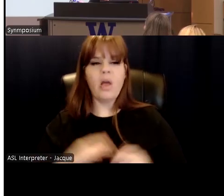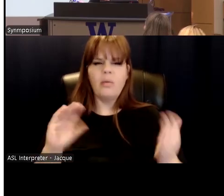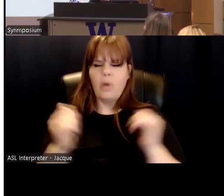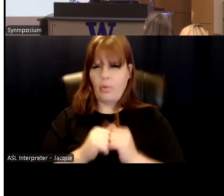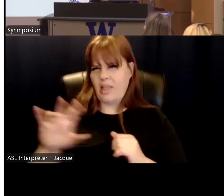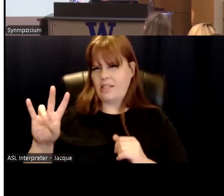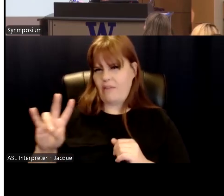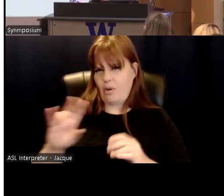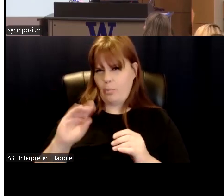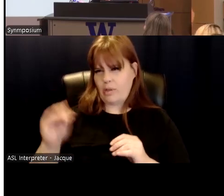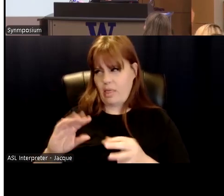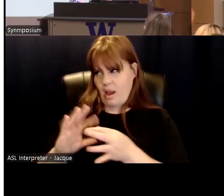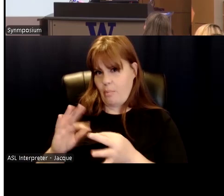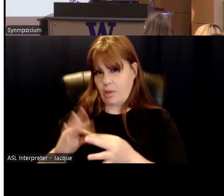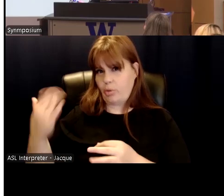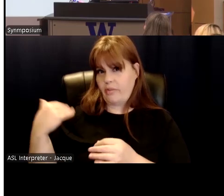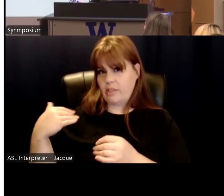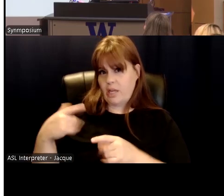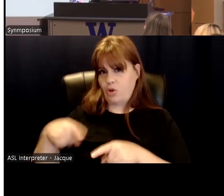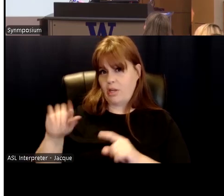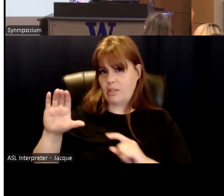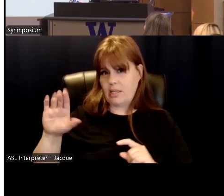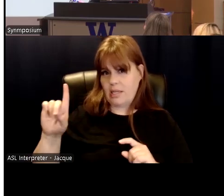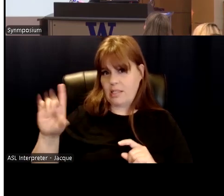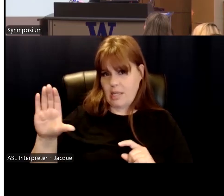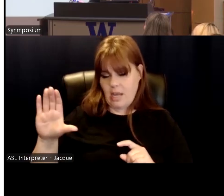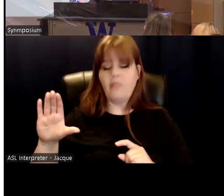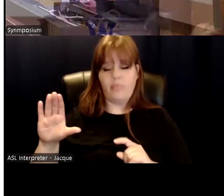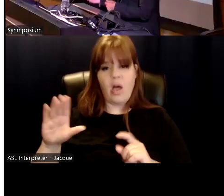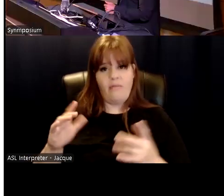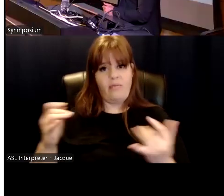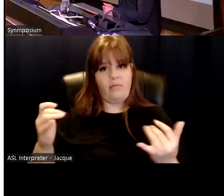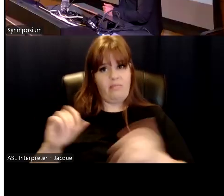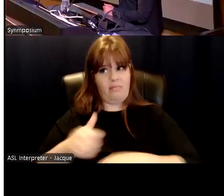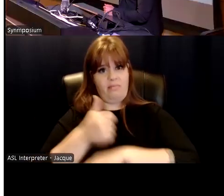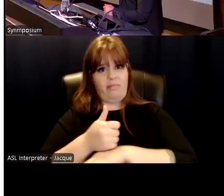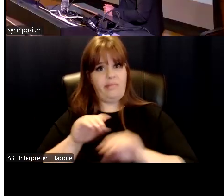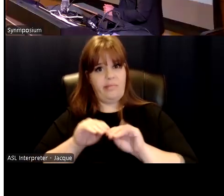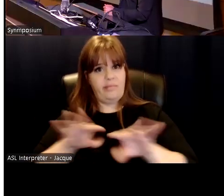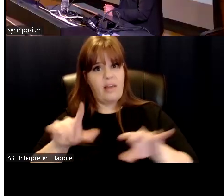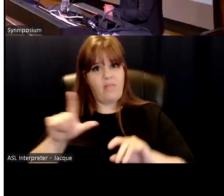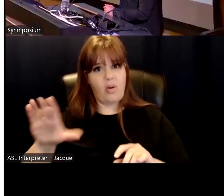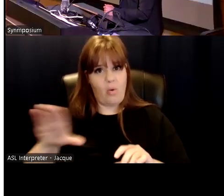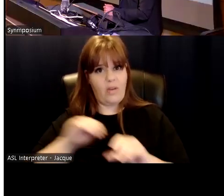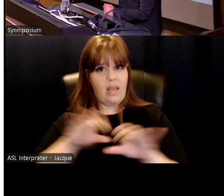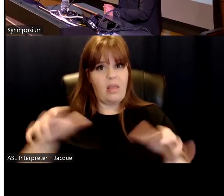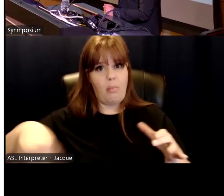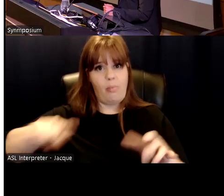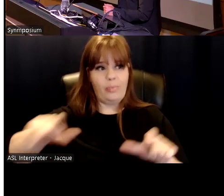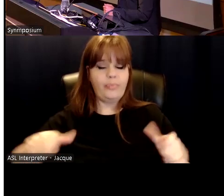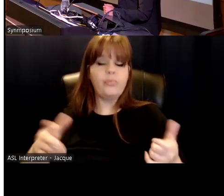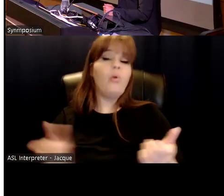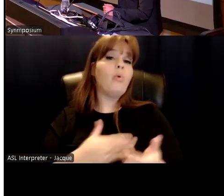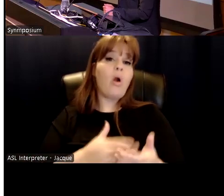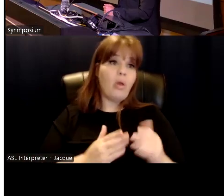mentioned previously out of CDC of the prevalence of long COVID in the population. So regardless of whether this is an overestimate or